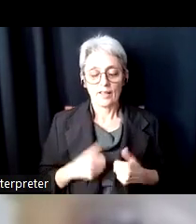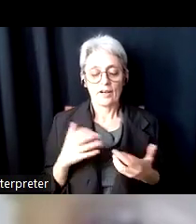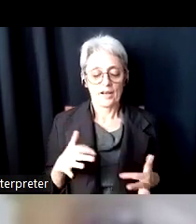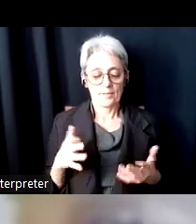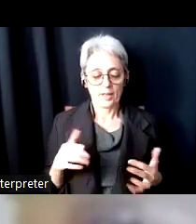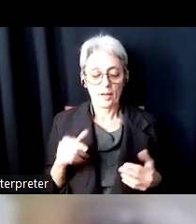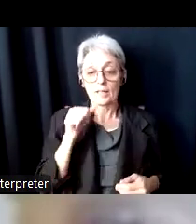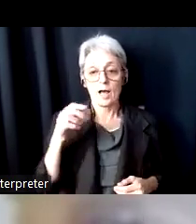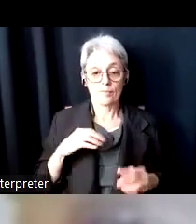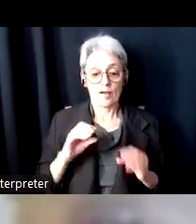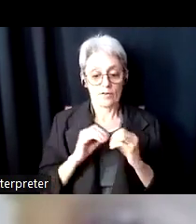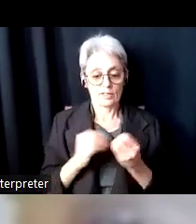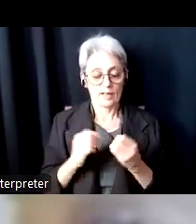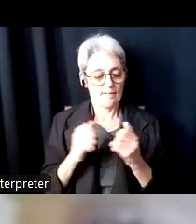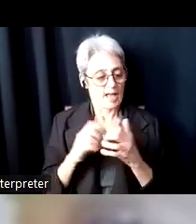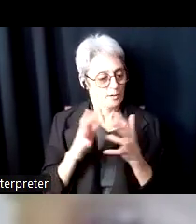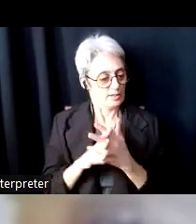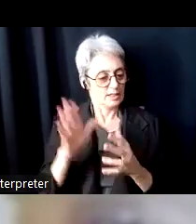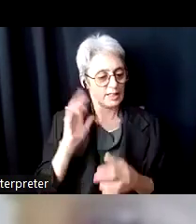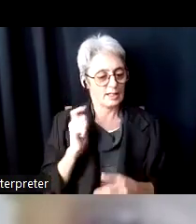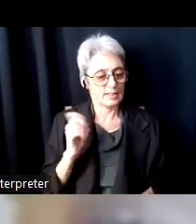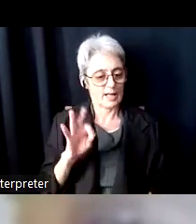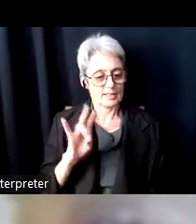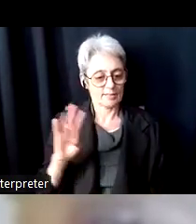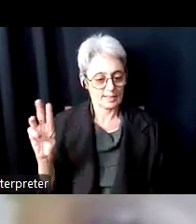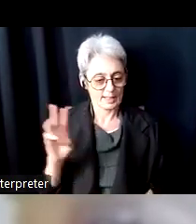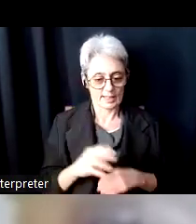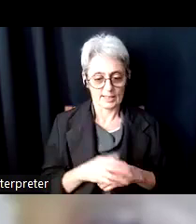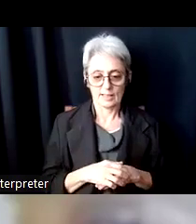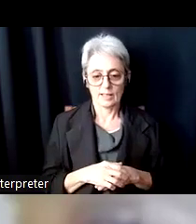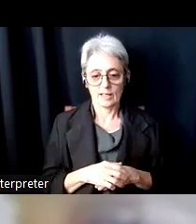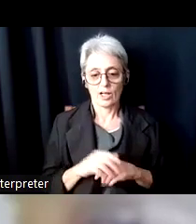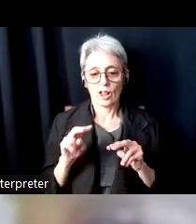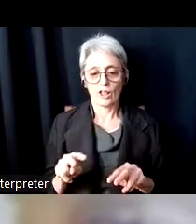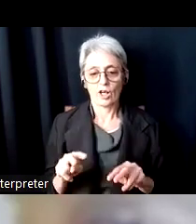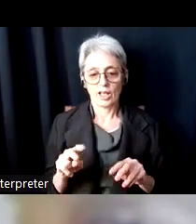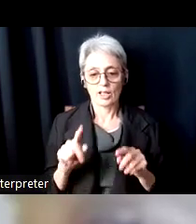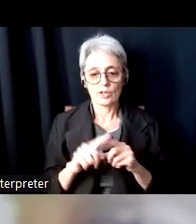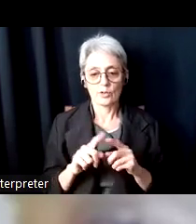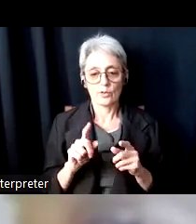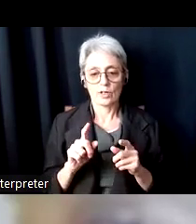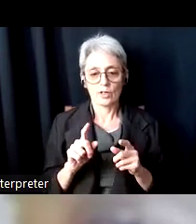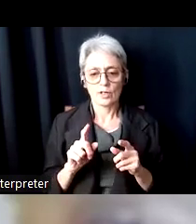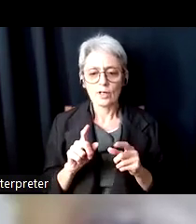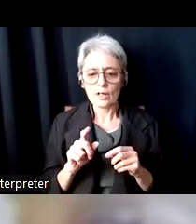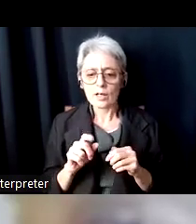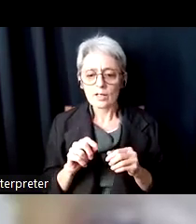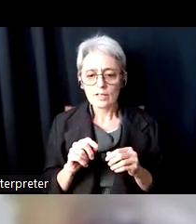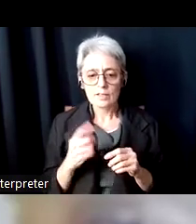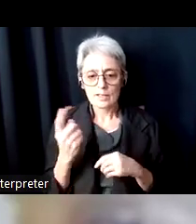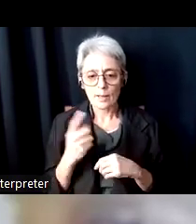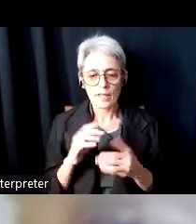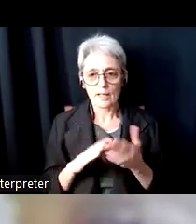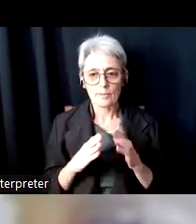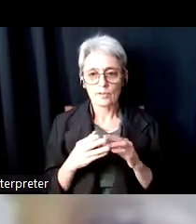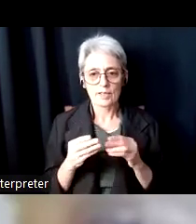organization founded in 1976, looking to craft community-based, person-driven solutions across service